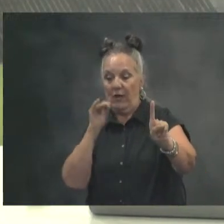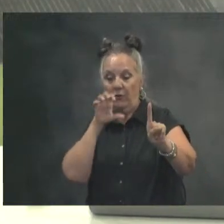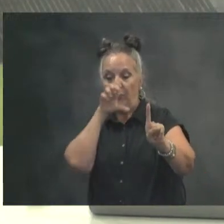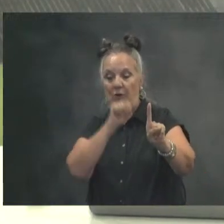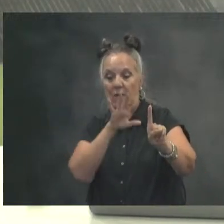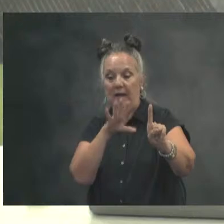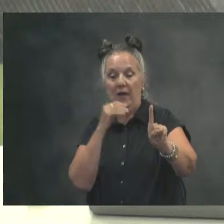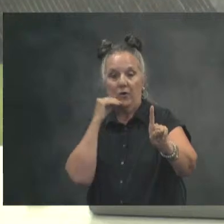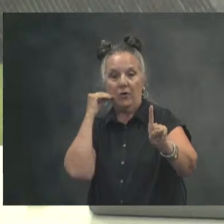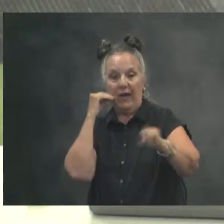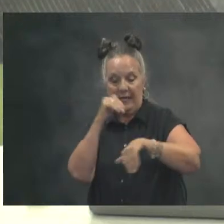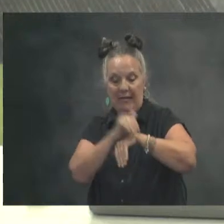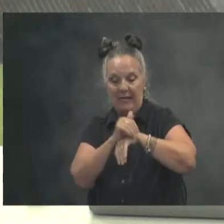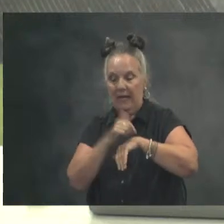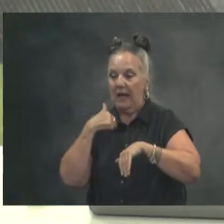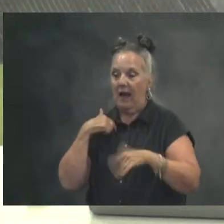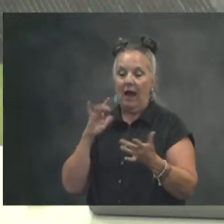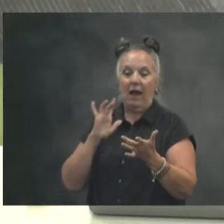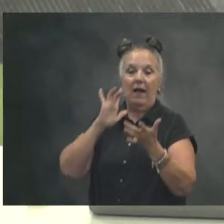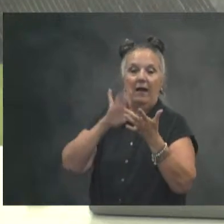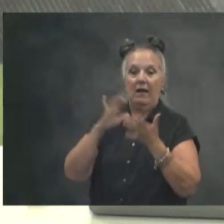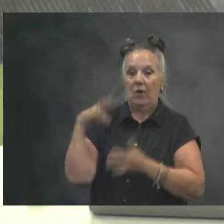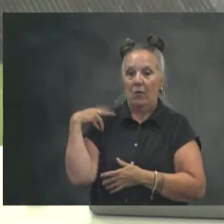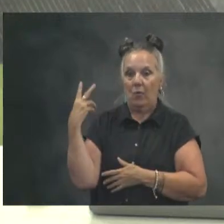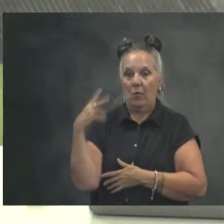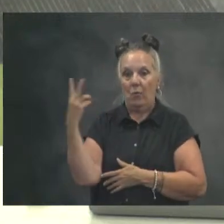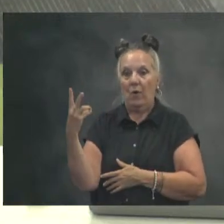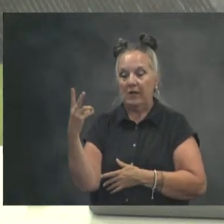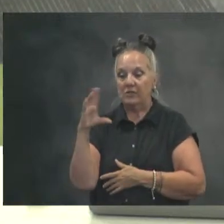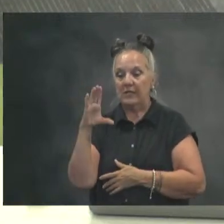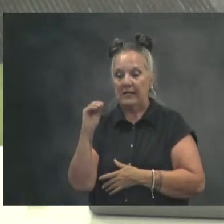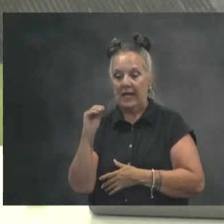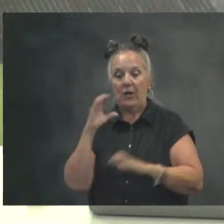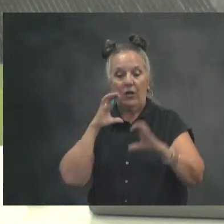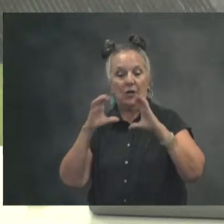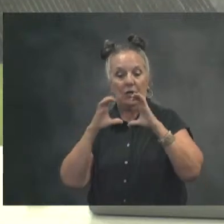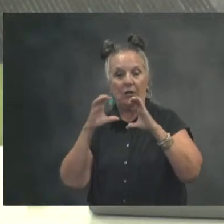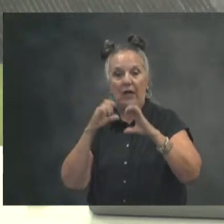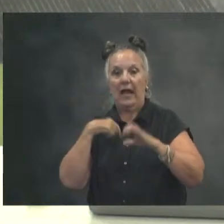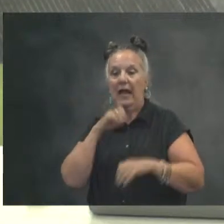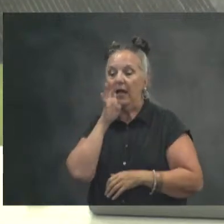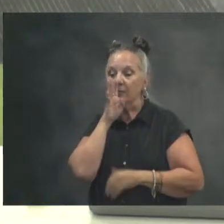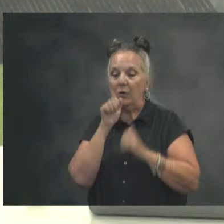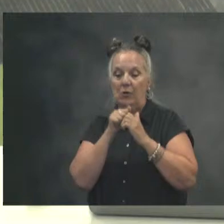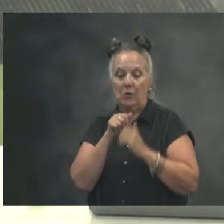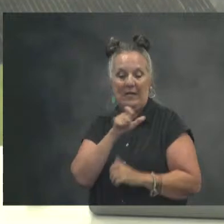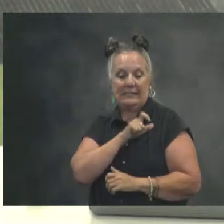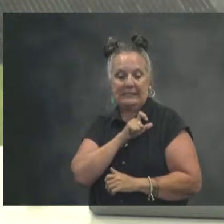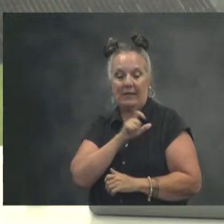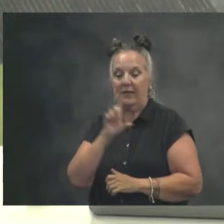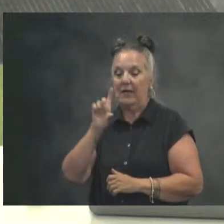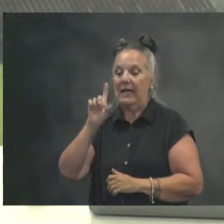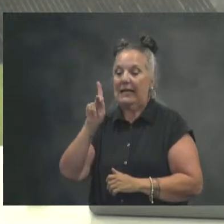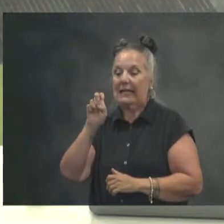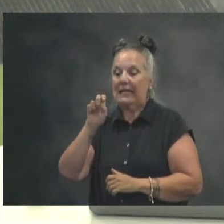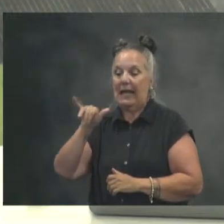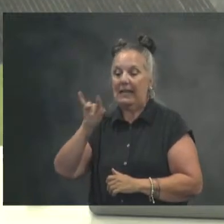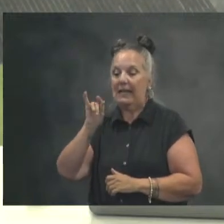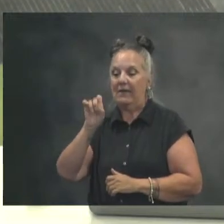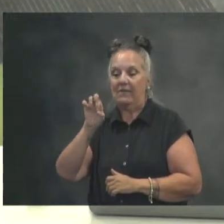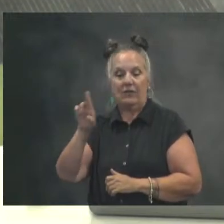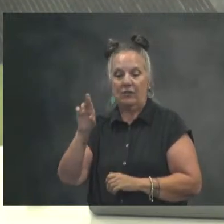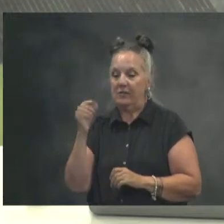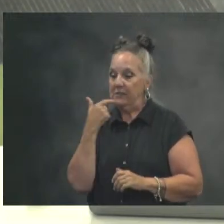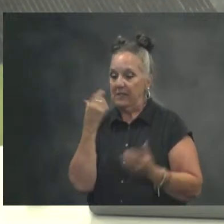I contacted Washington County Emergency Communications Department and I spoke with Deputy Director in charge, Kelly Fisher. She said